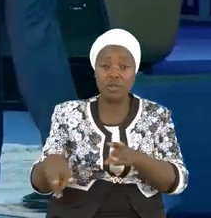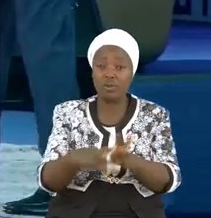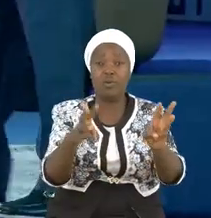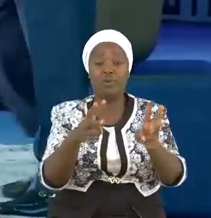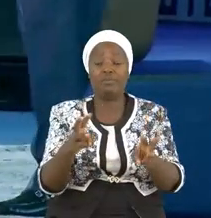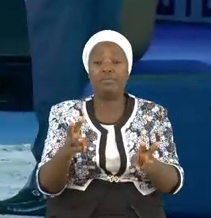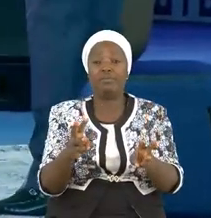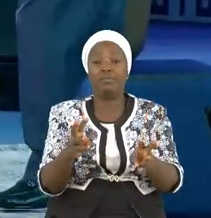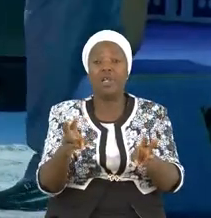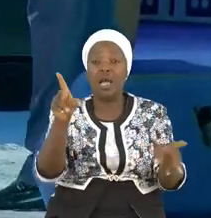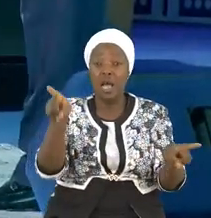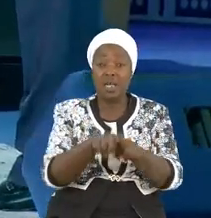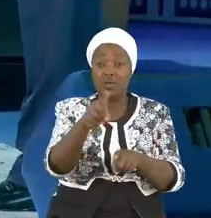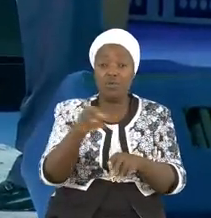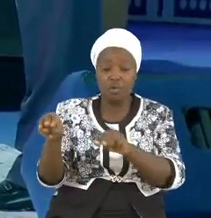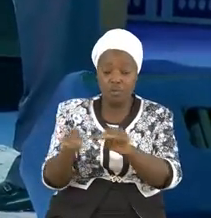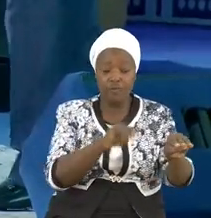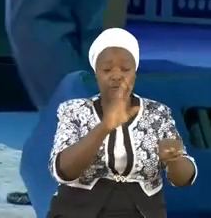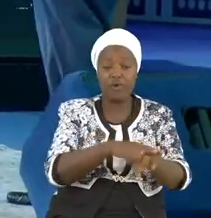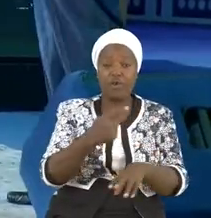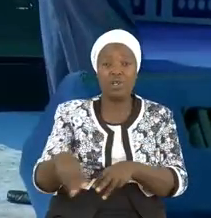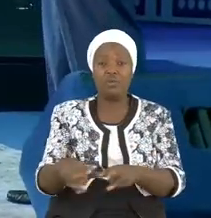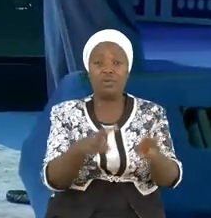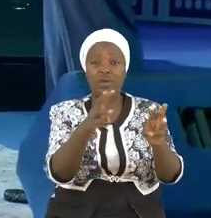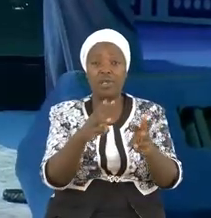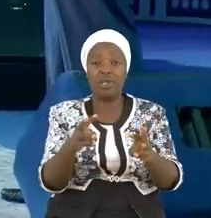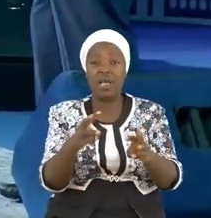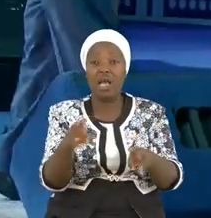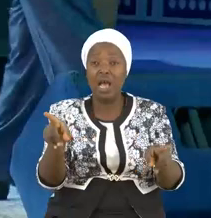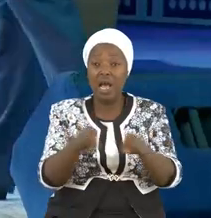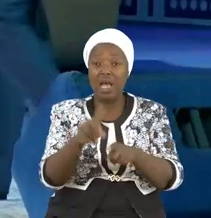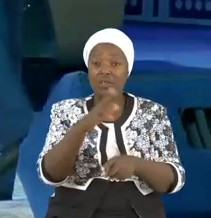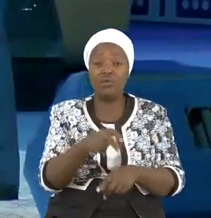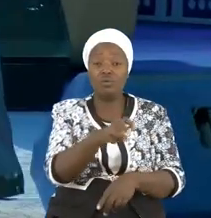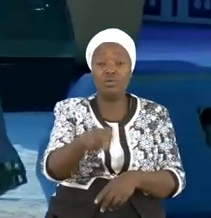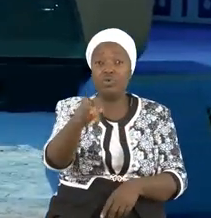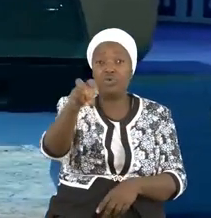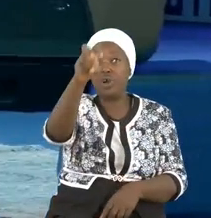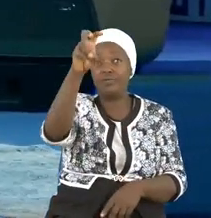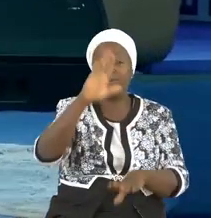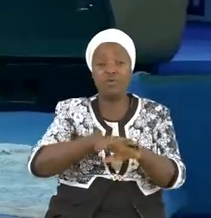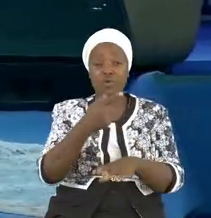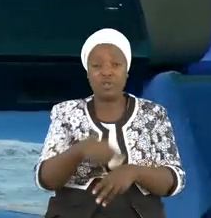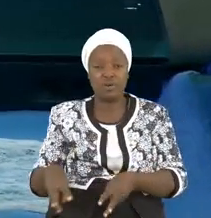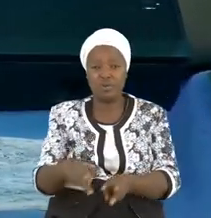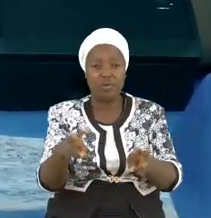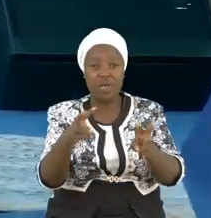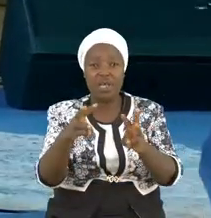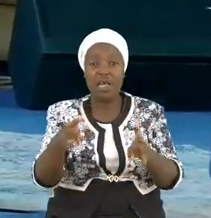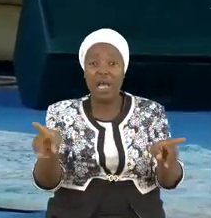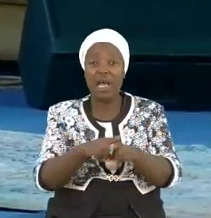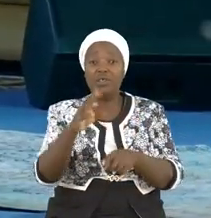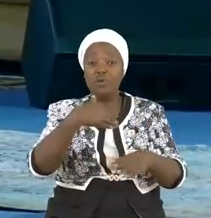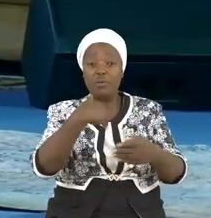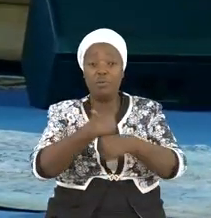as you move on the way, as you travel on the way, as you make